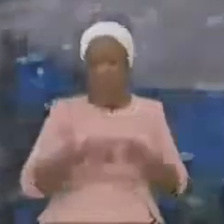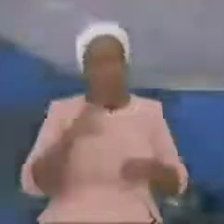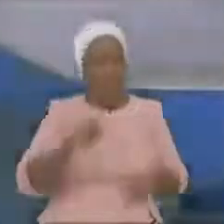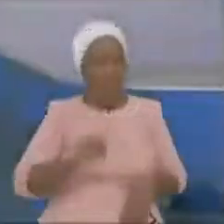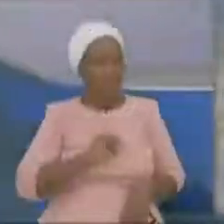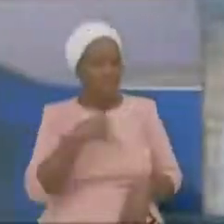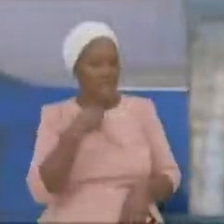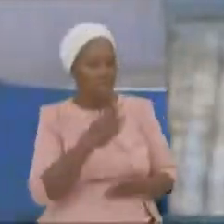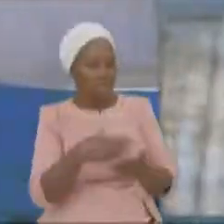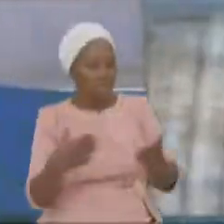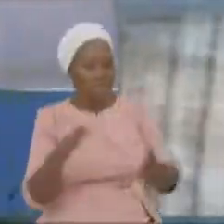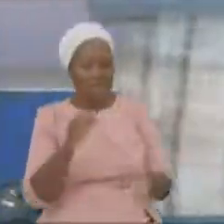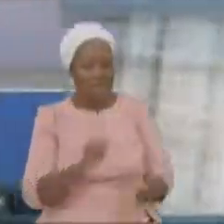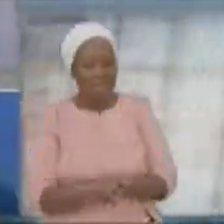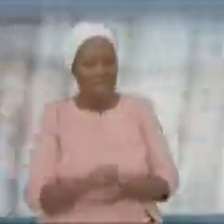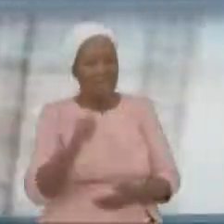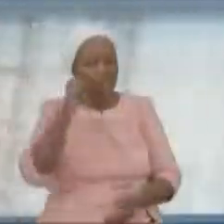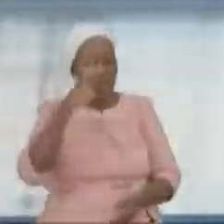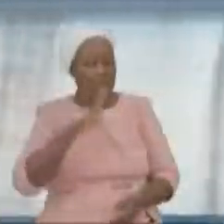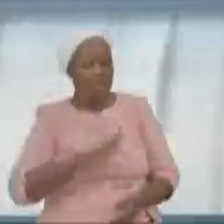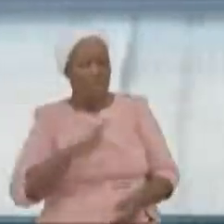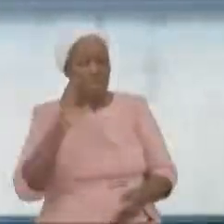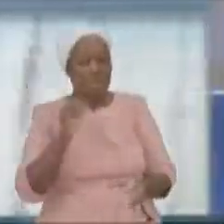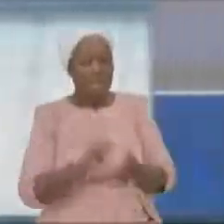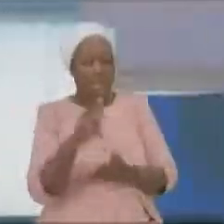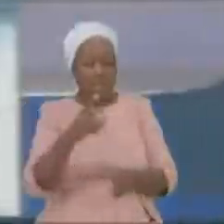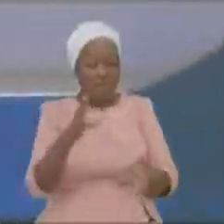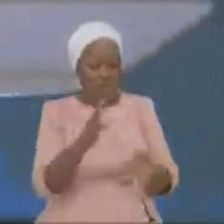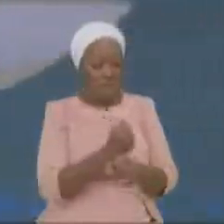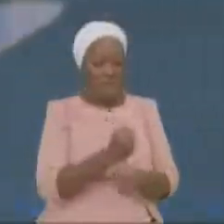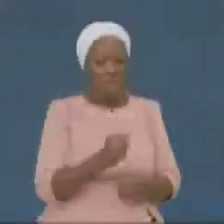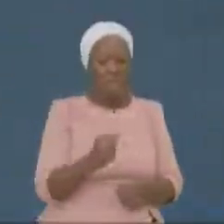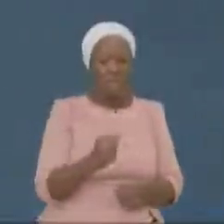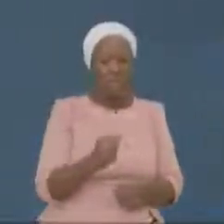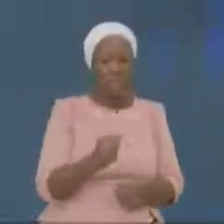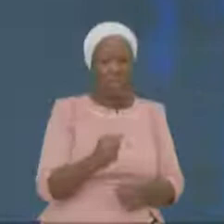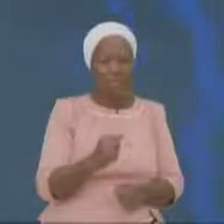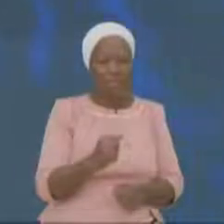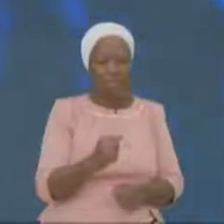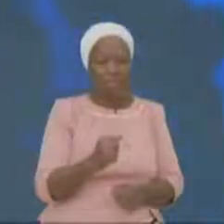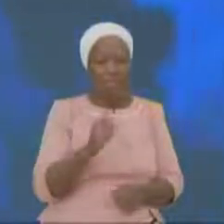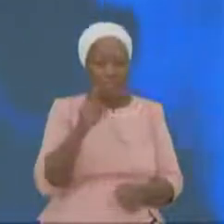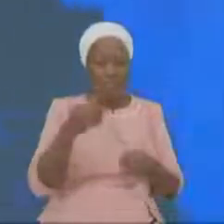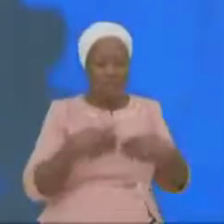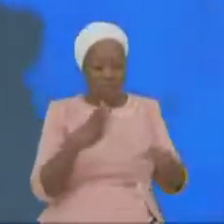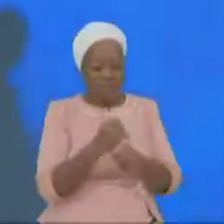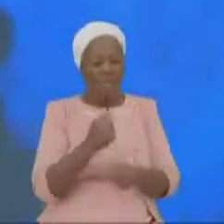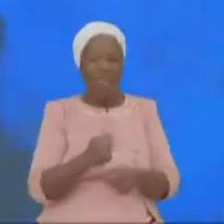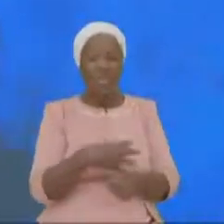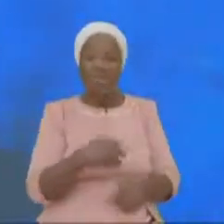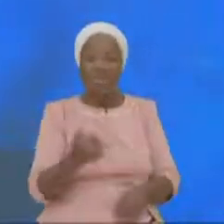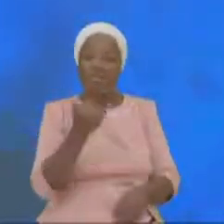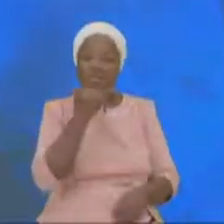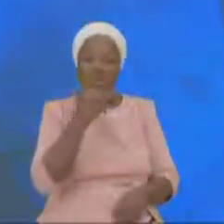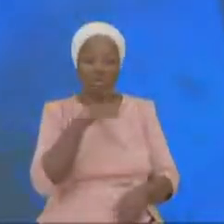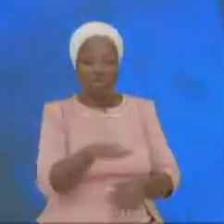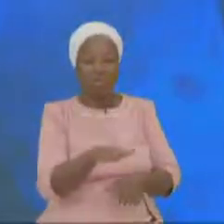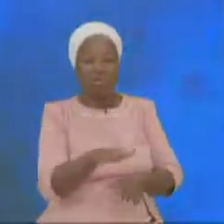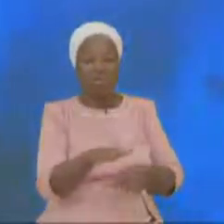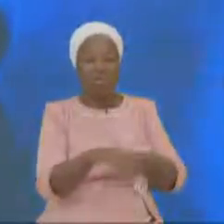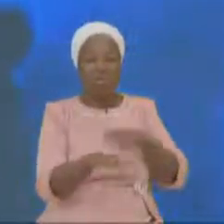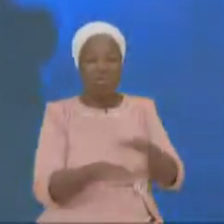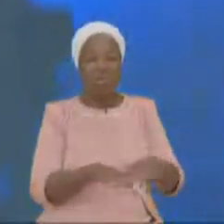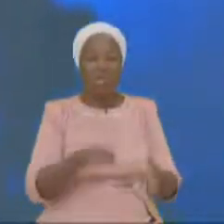something? That woman you have taken, you've taken a wrong step. It's